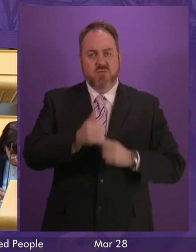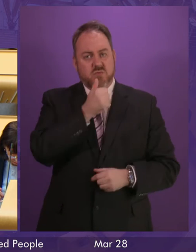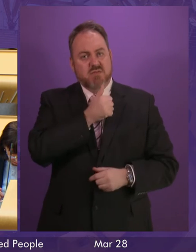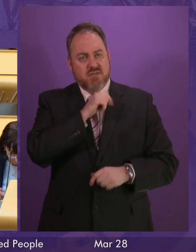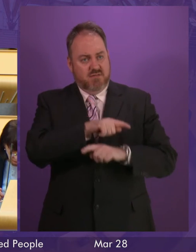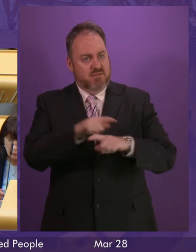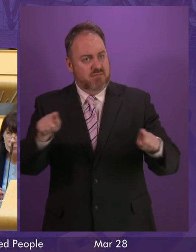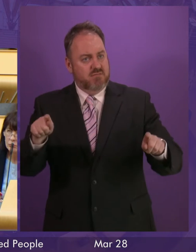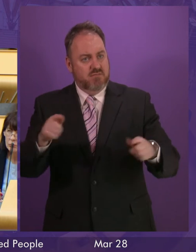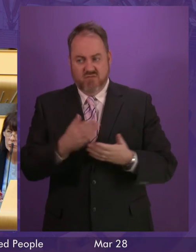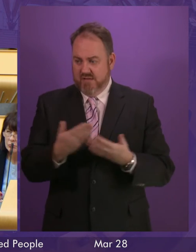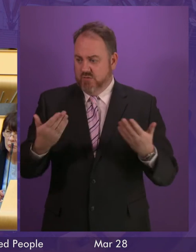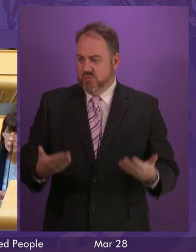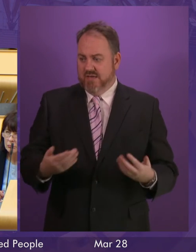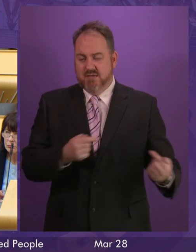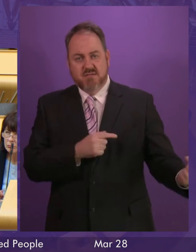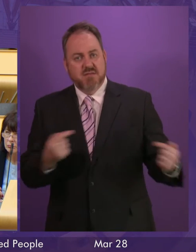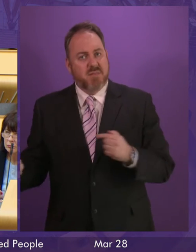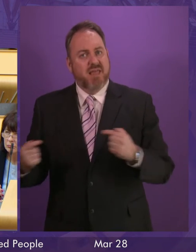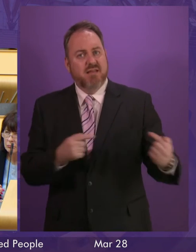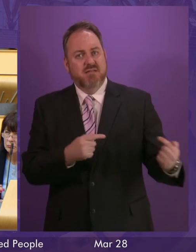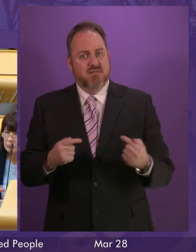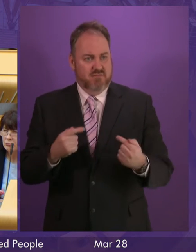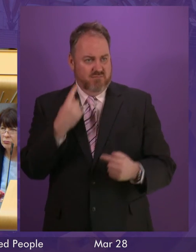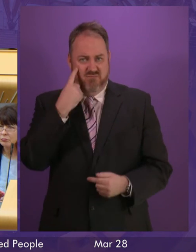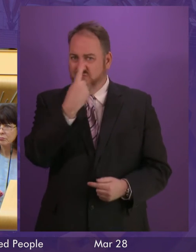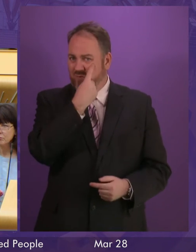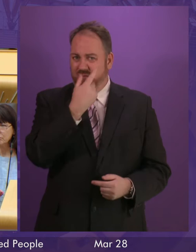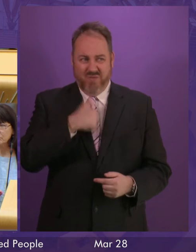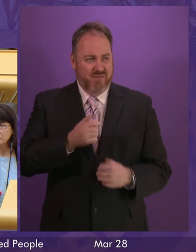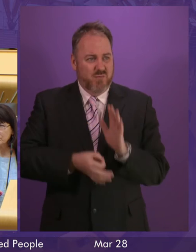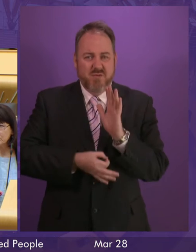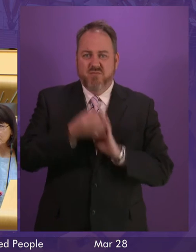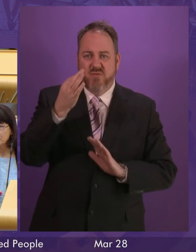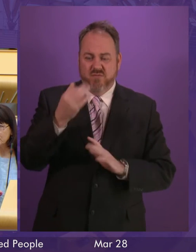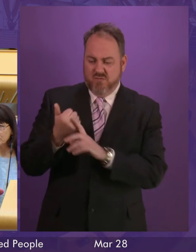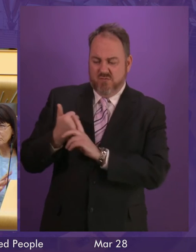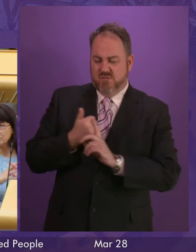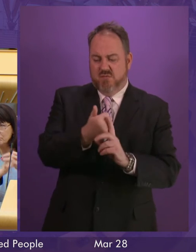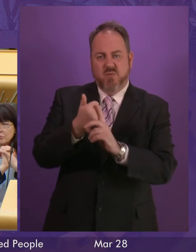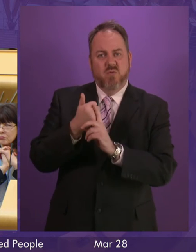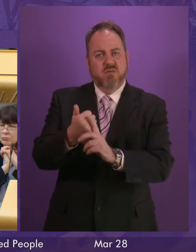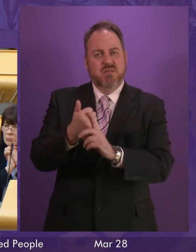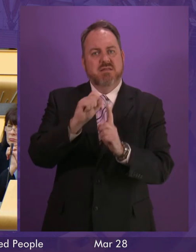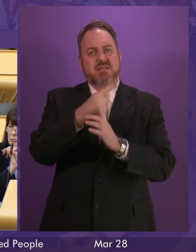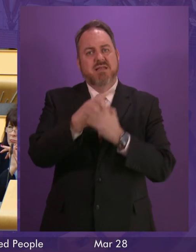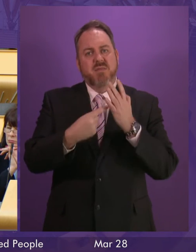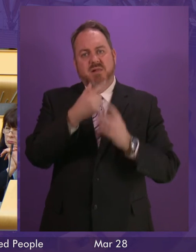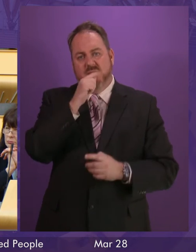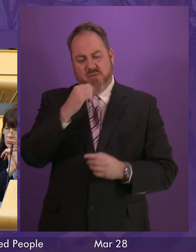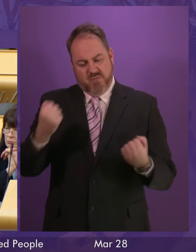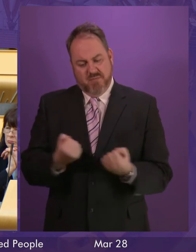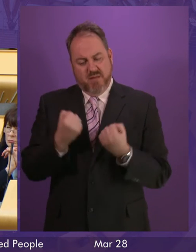debate is a useful reminder that more needs to be done to support Scotland's disabled people live their lives to the fullest,